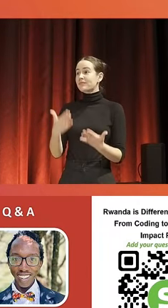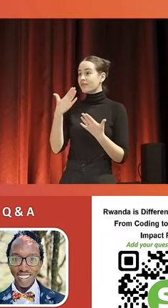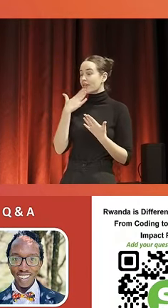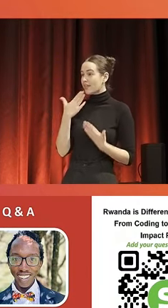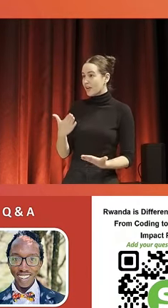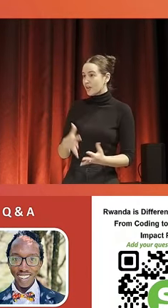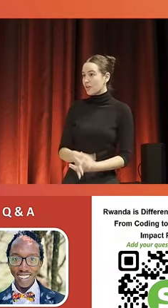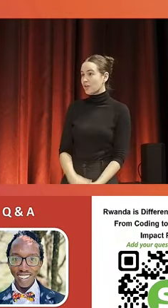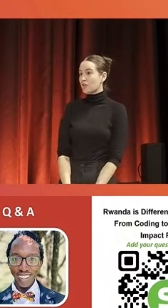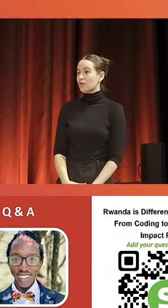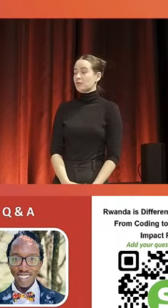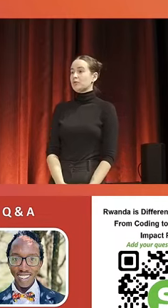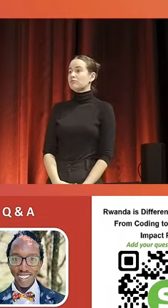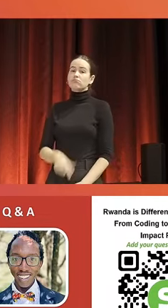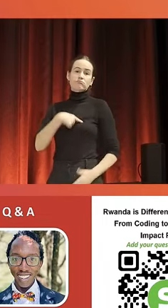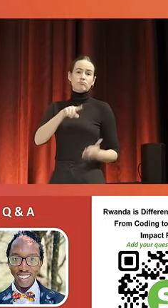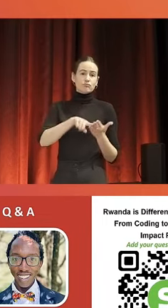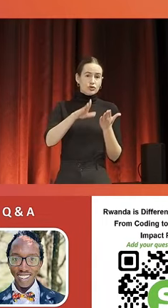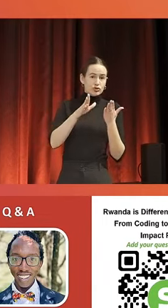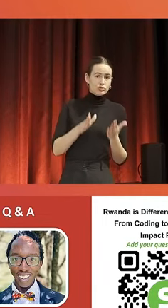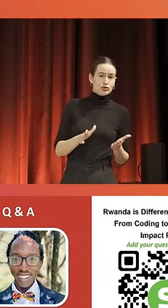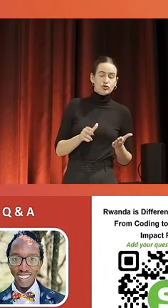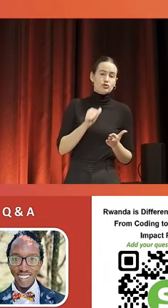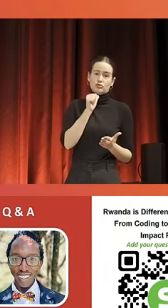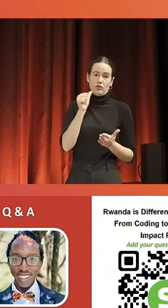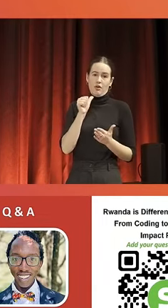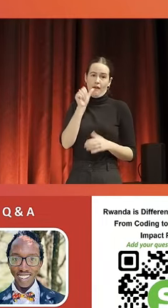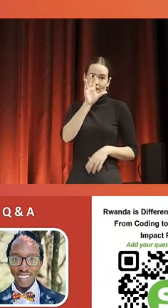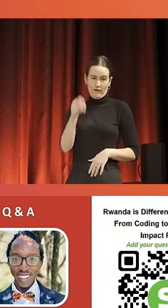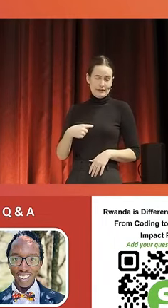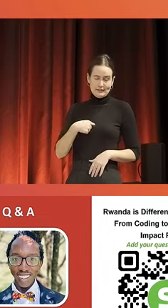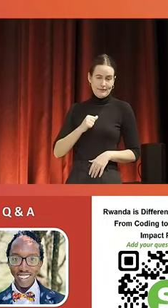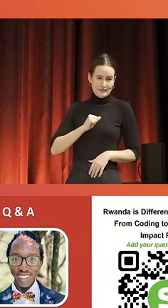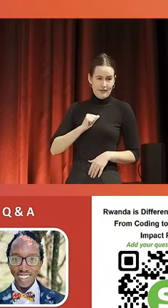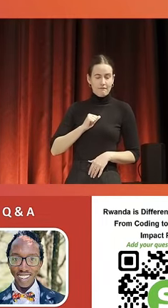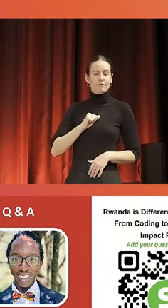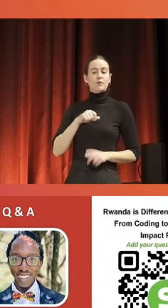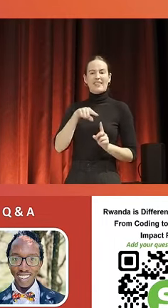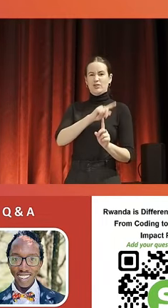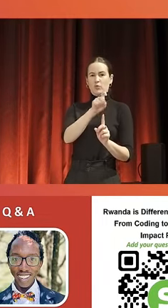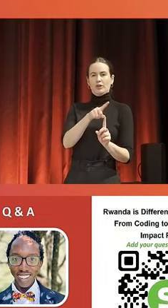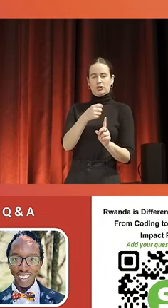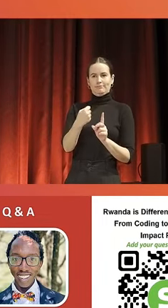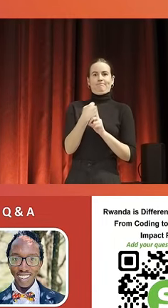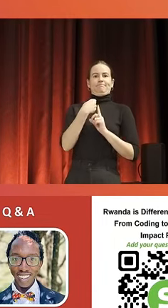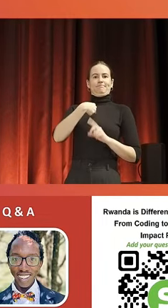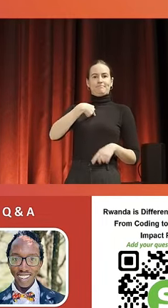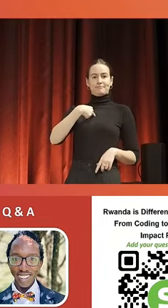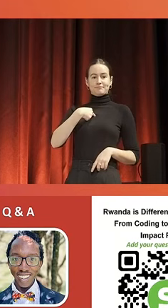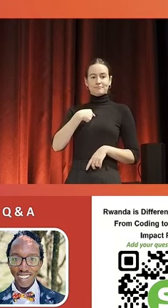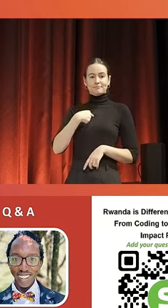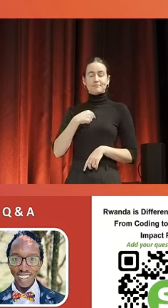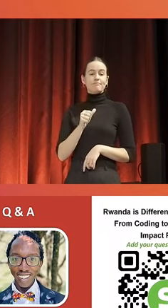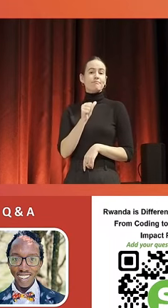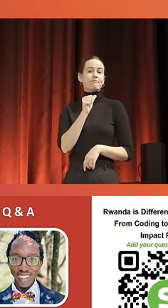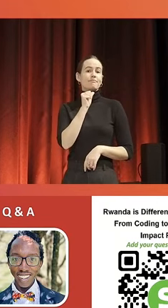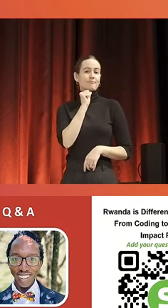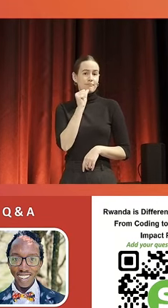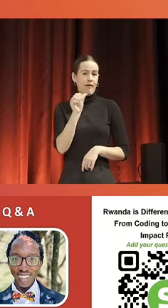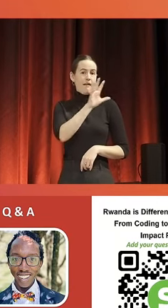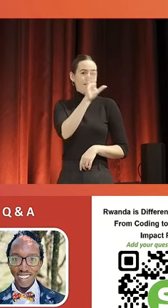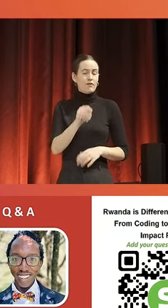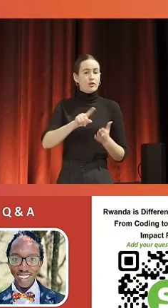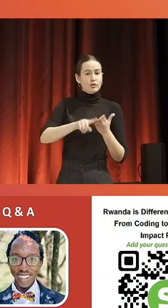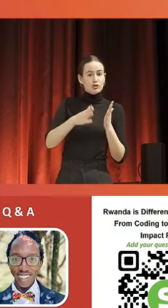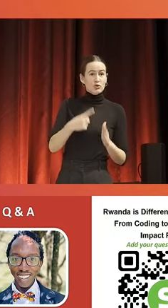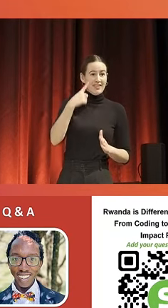non-African researcher myself, this question really resonates with me. Do you think non-African researchers should do research